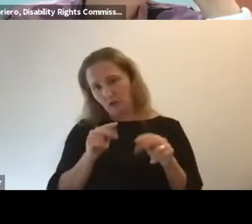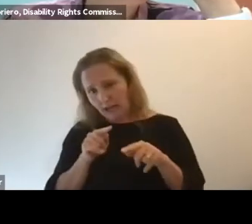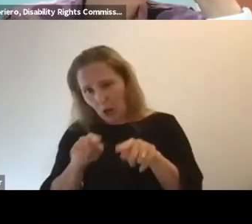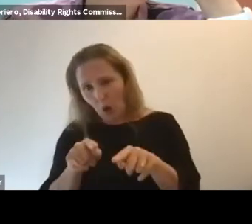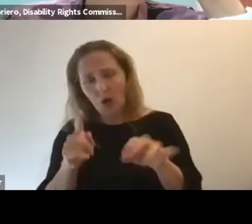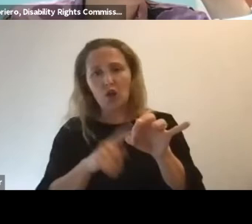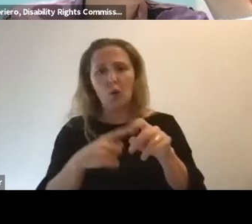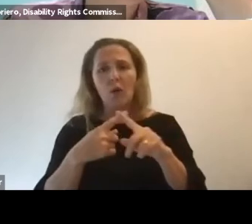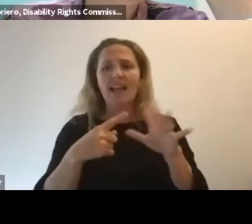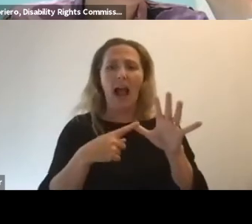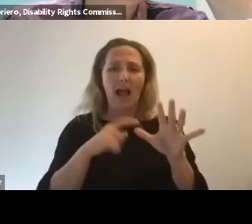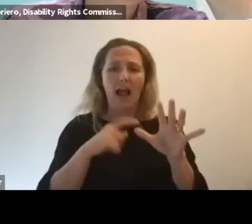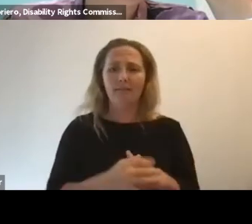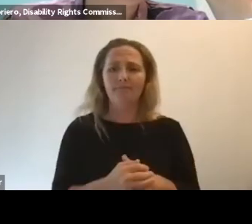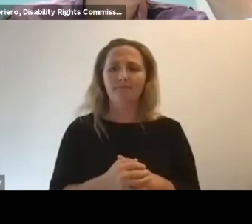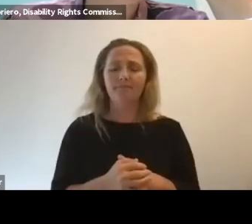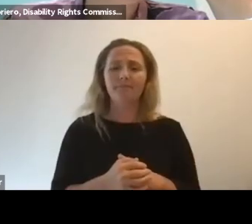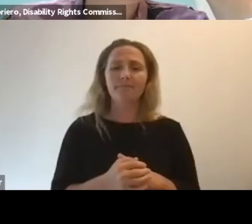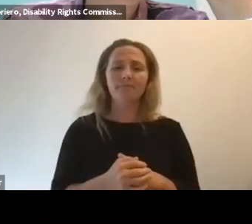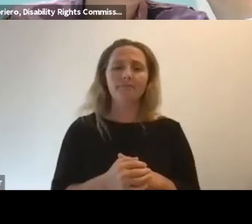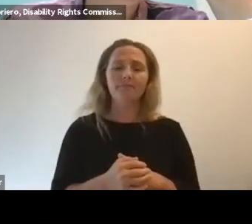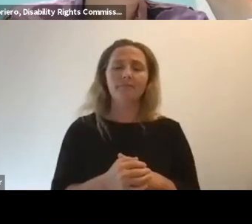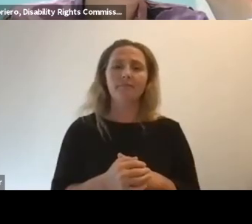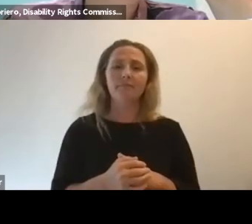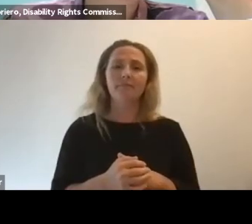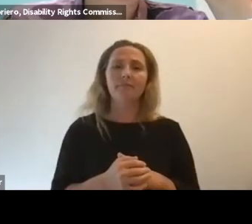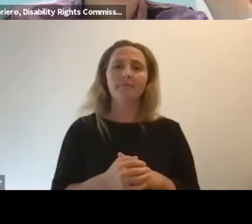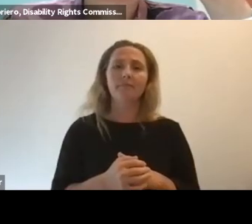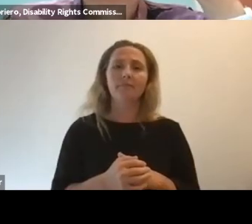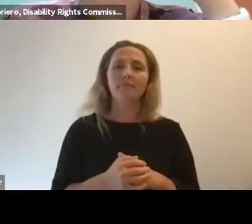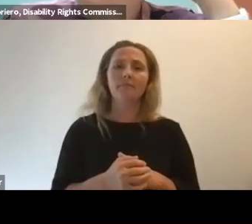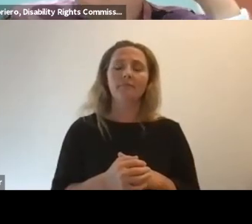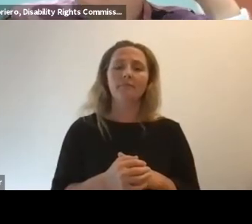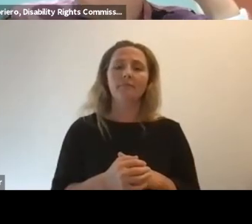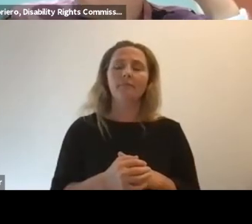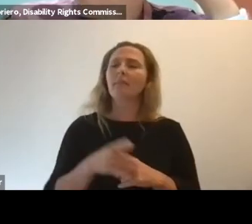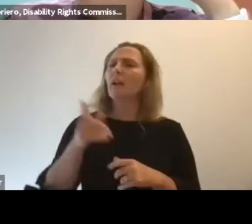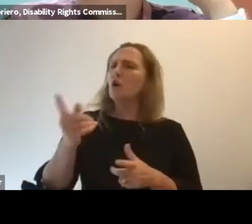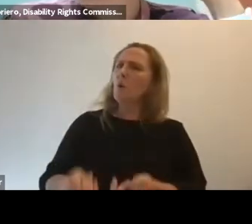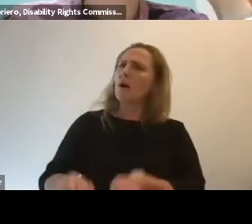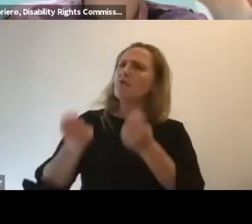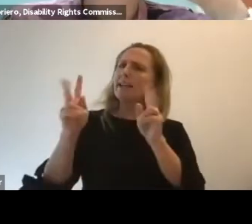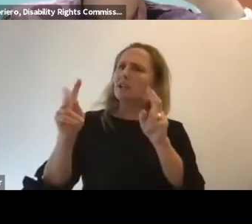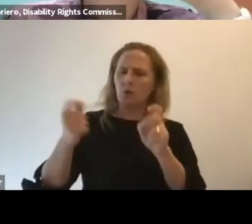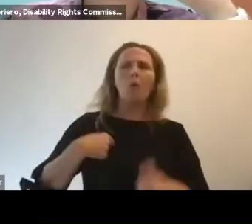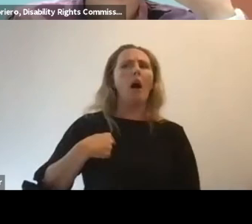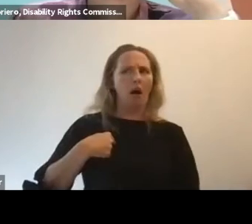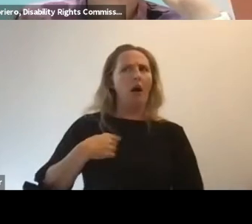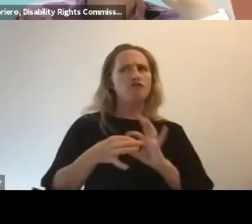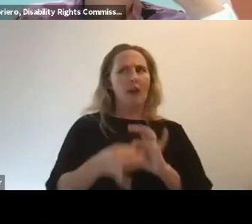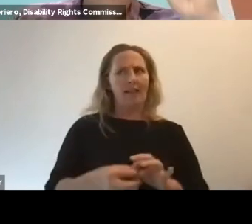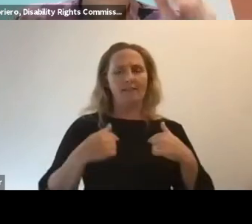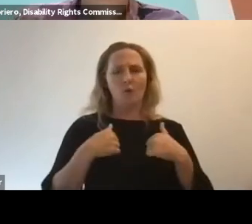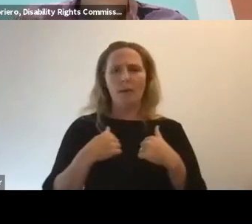You've brought something up which is top of mind for me at the moment, which is the kind of leadership qualities we need for